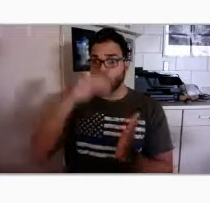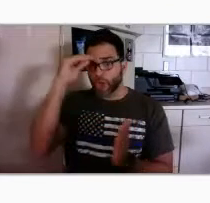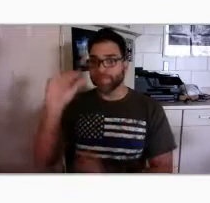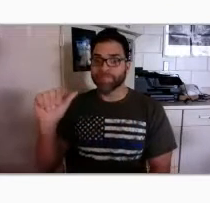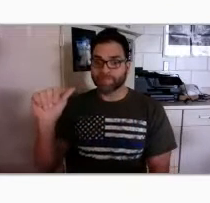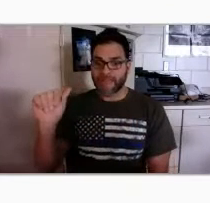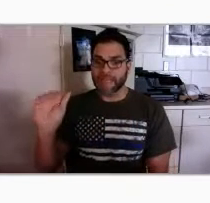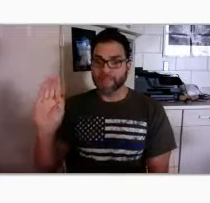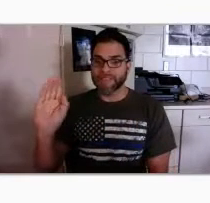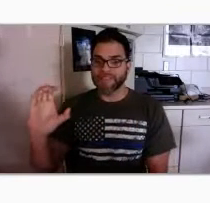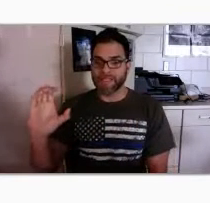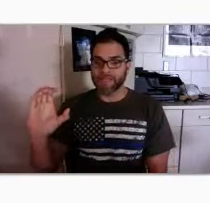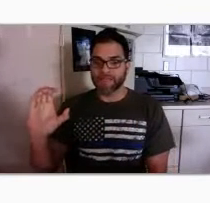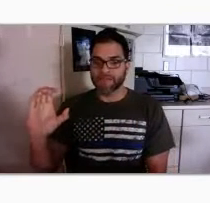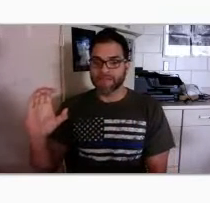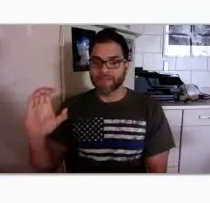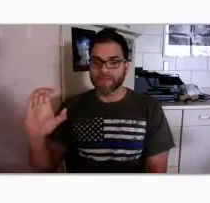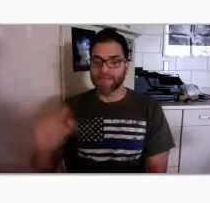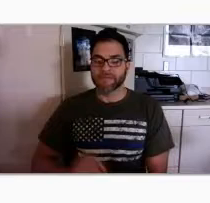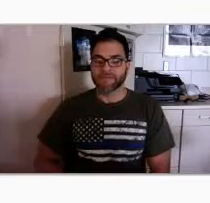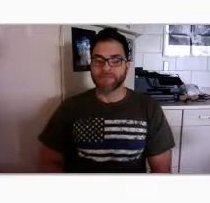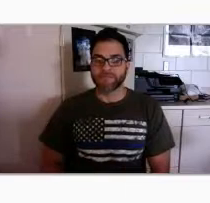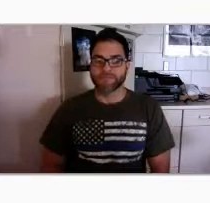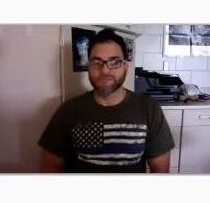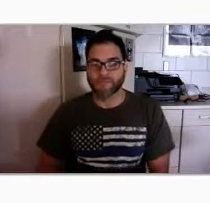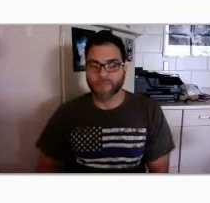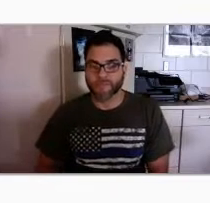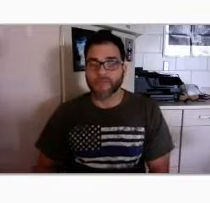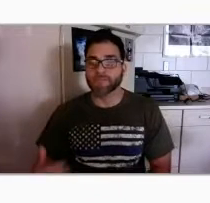Watch, learn ABC.